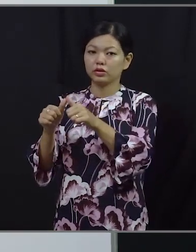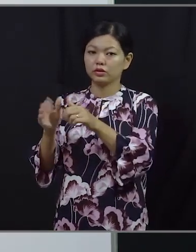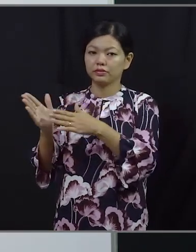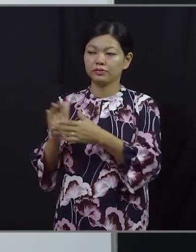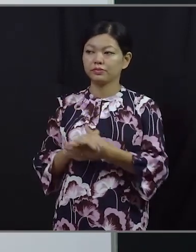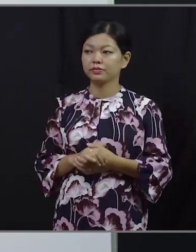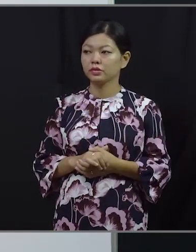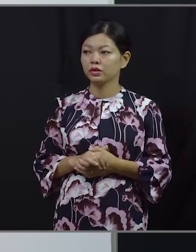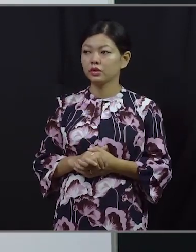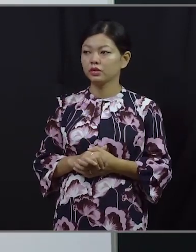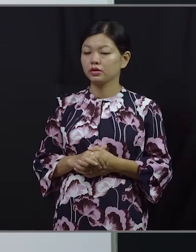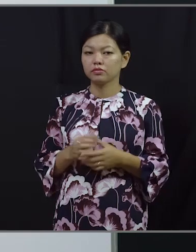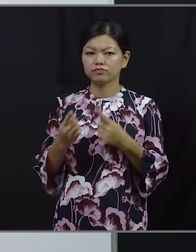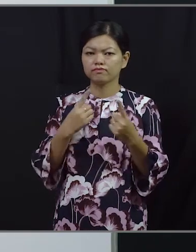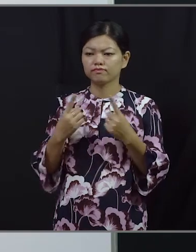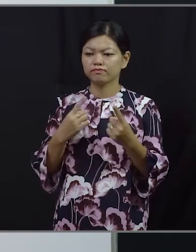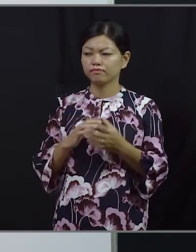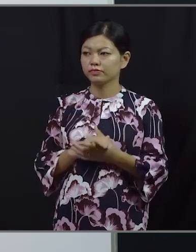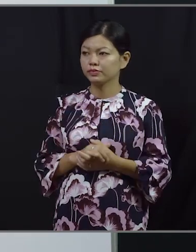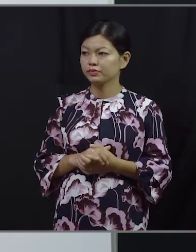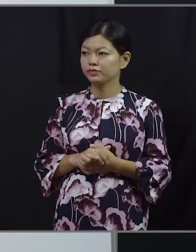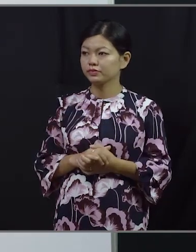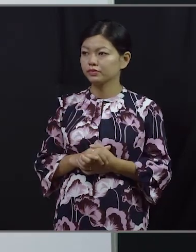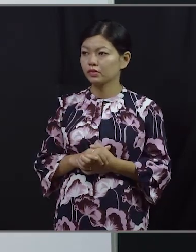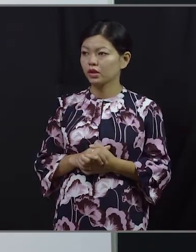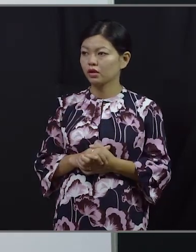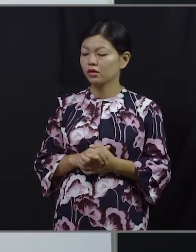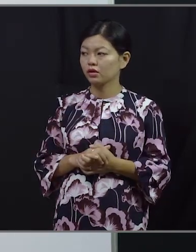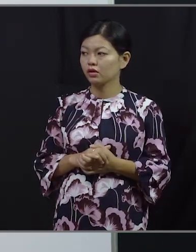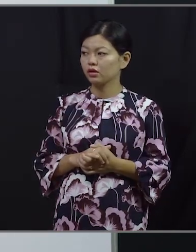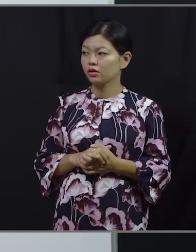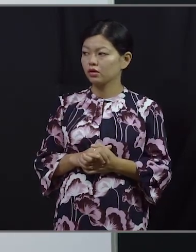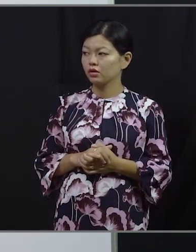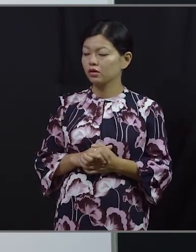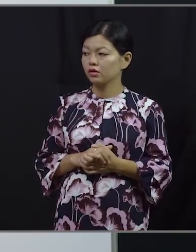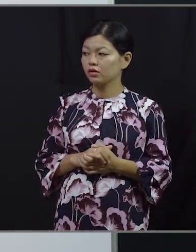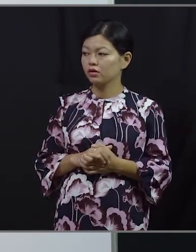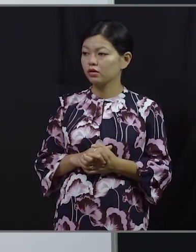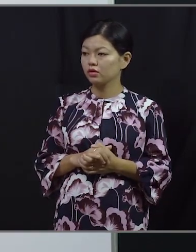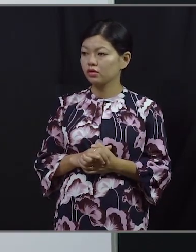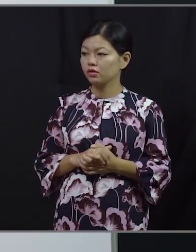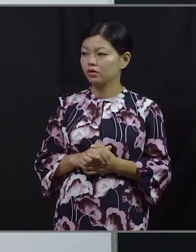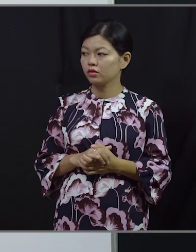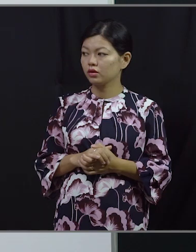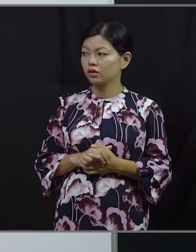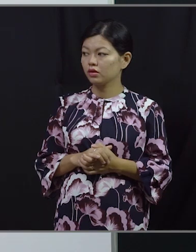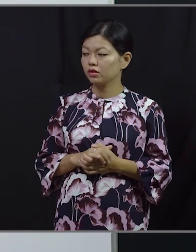Okay, there's a check once. Okay, all the values.